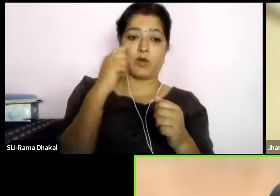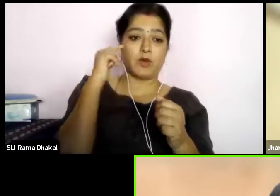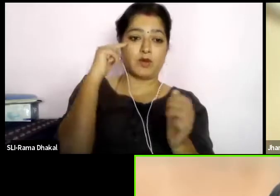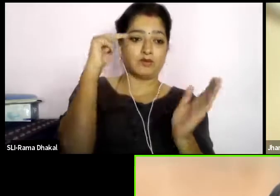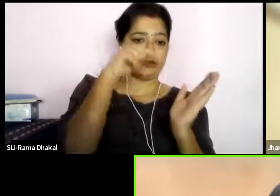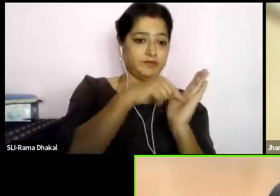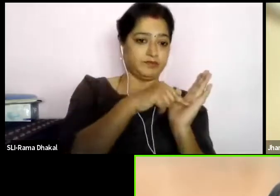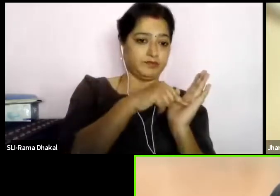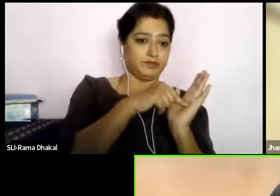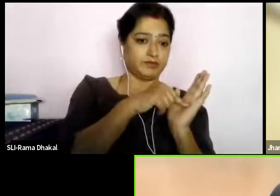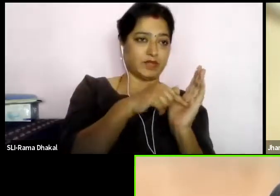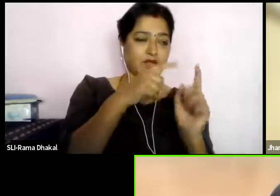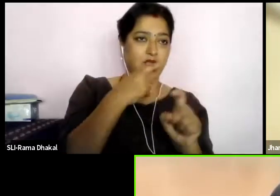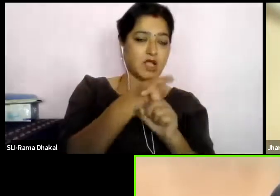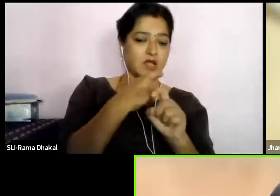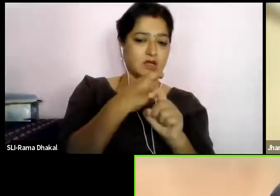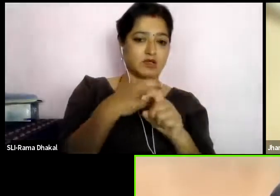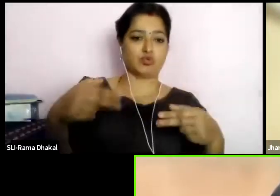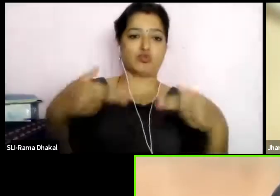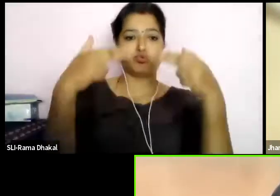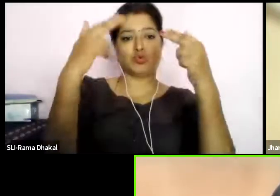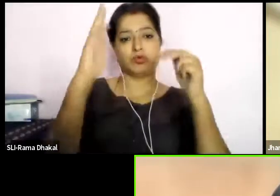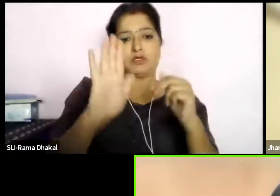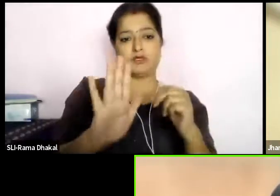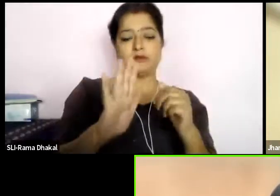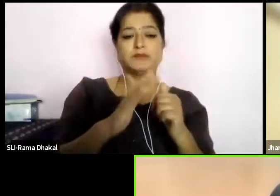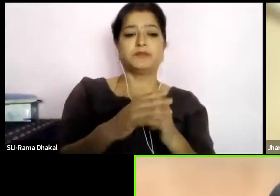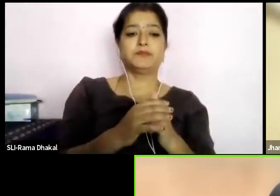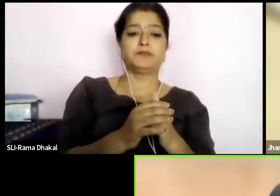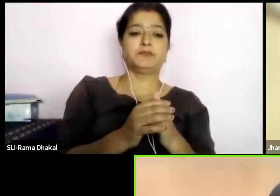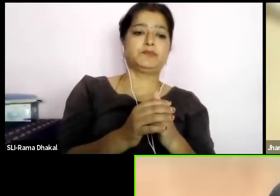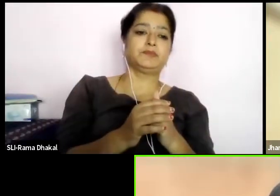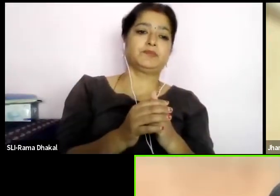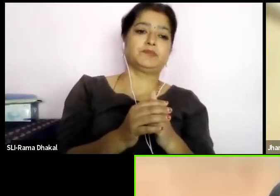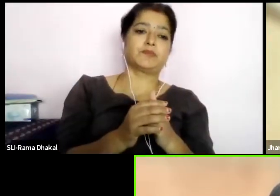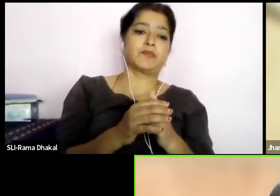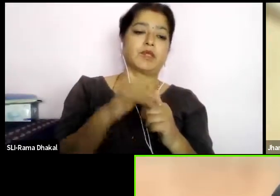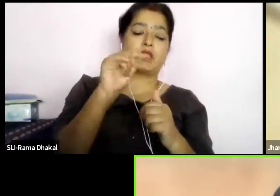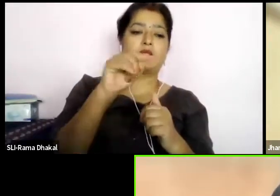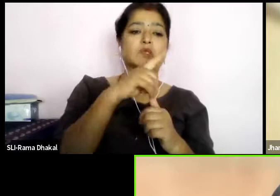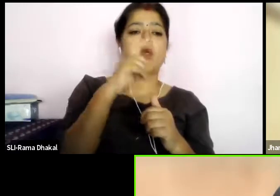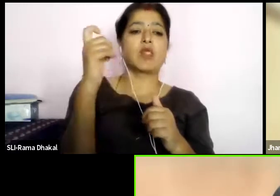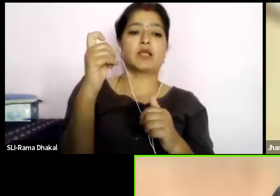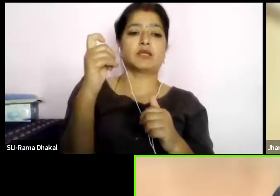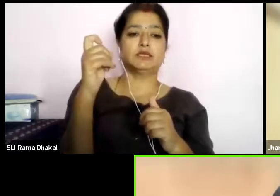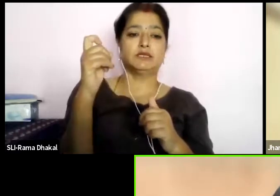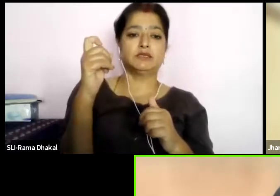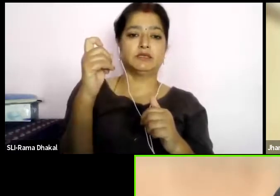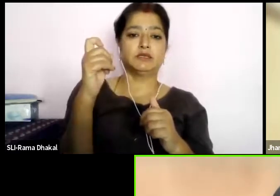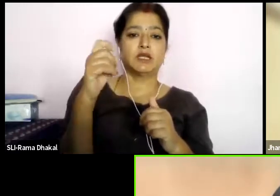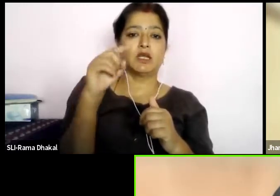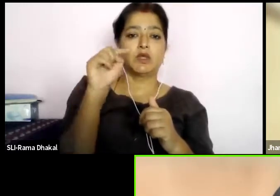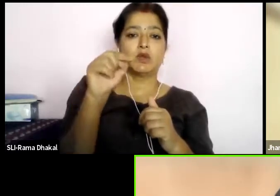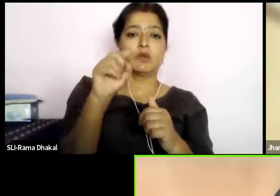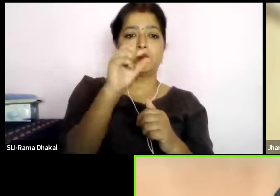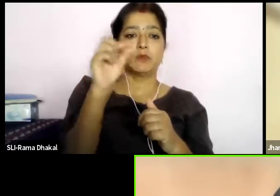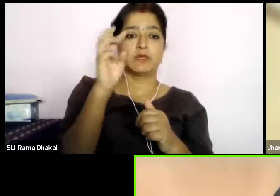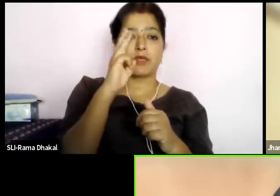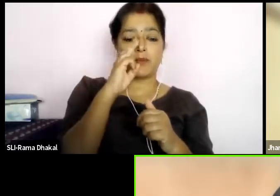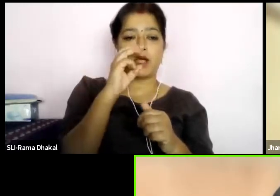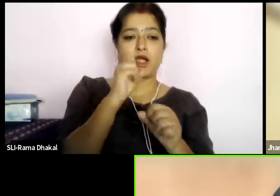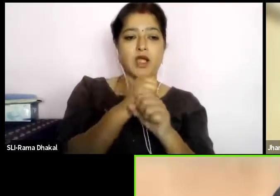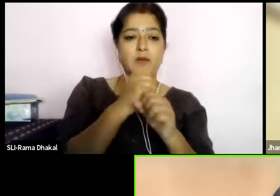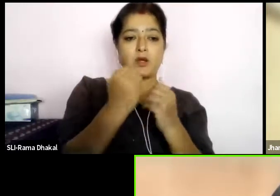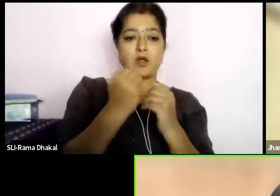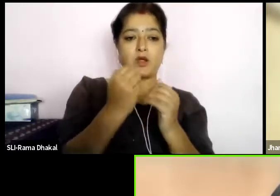and comprehensive approach for working on this modality. But at the same time, it is also equally important